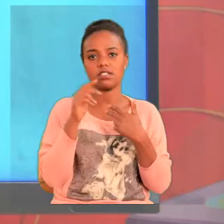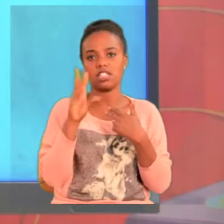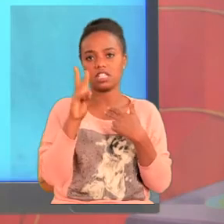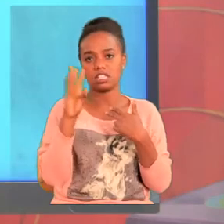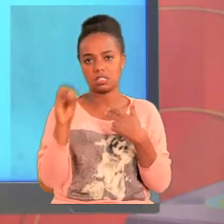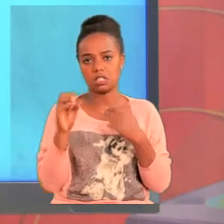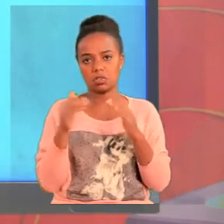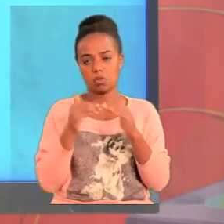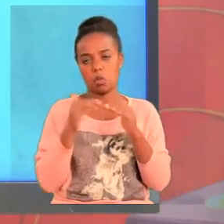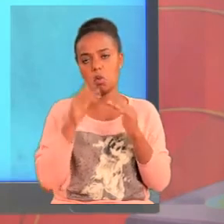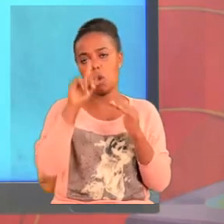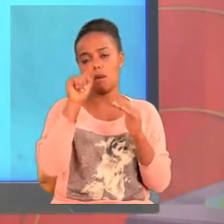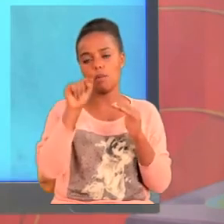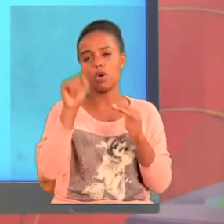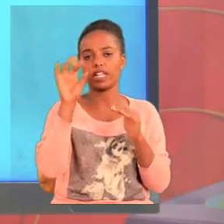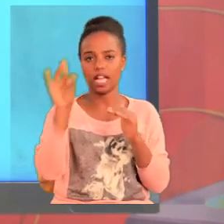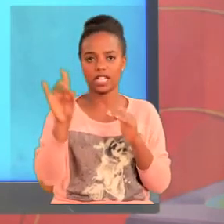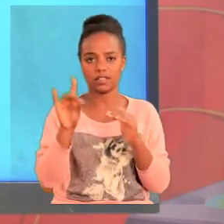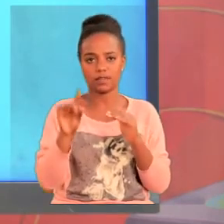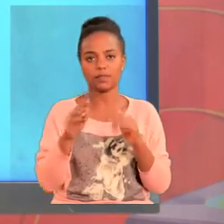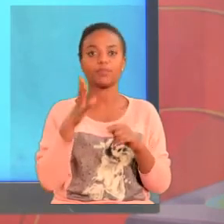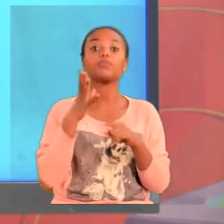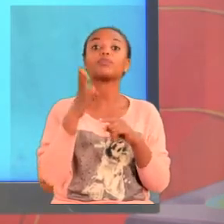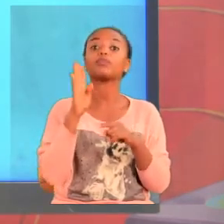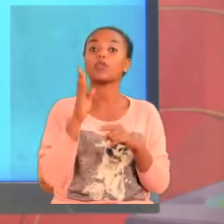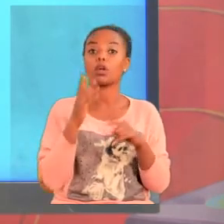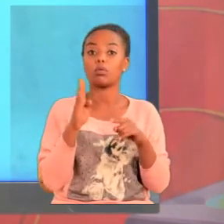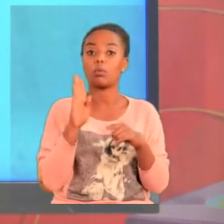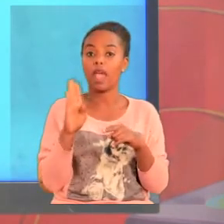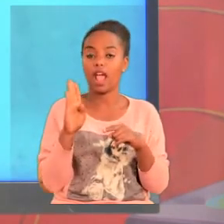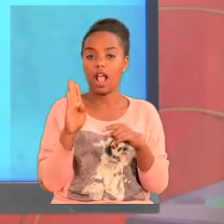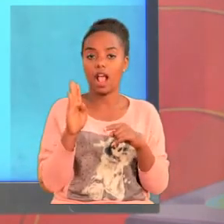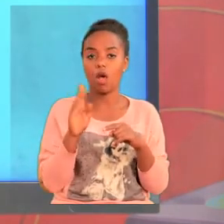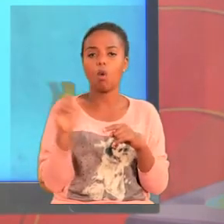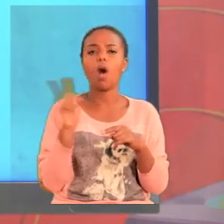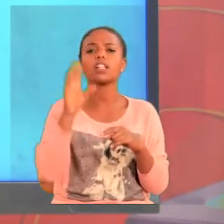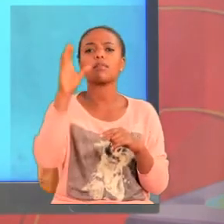1.8. Next, B, what percent of